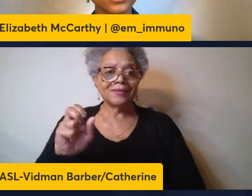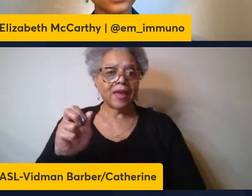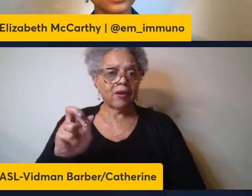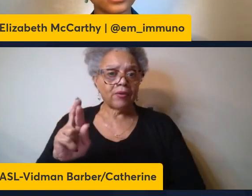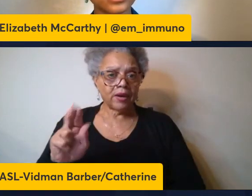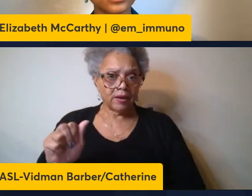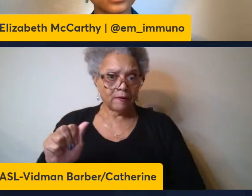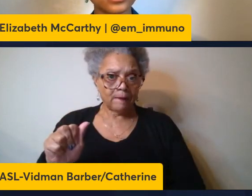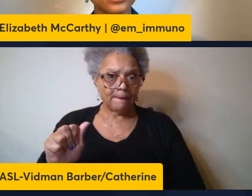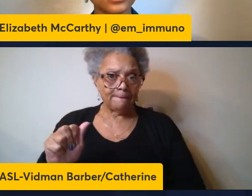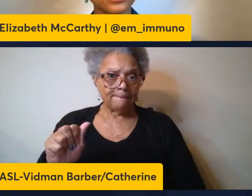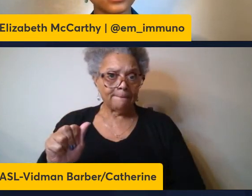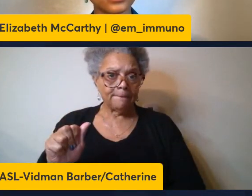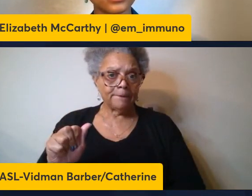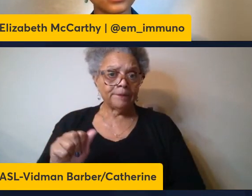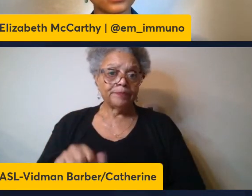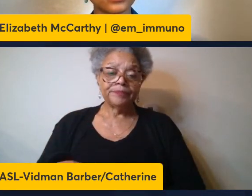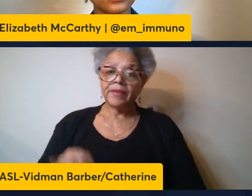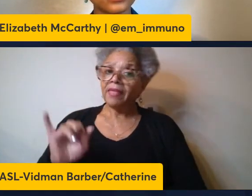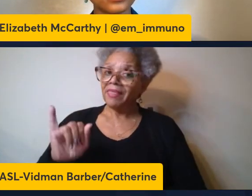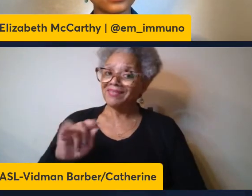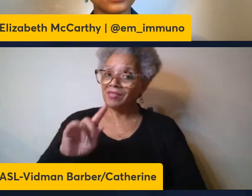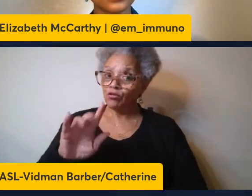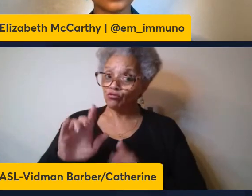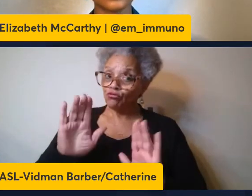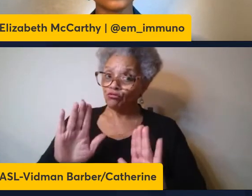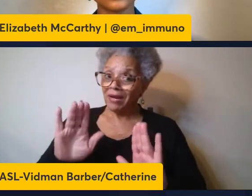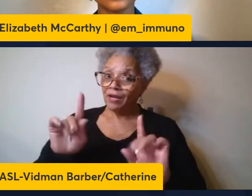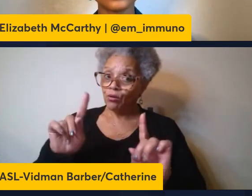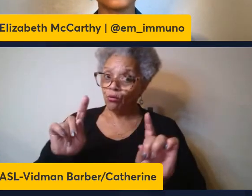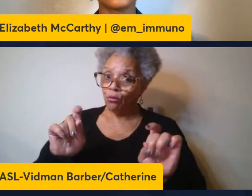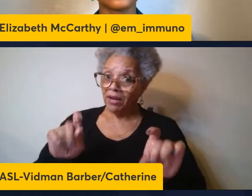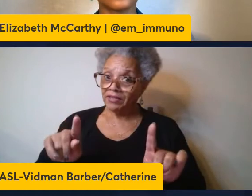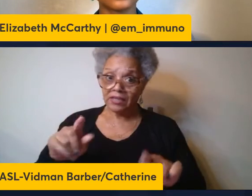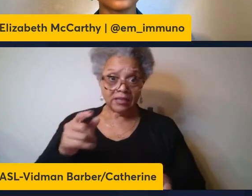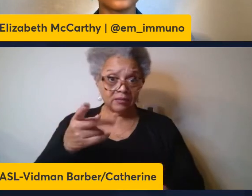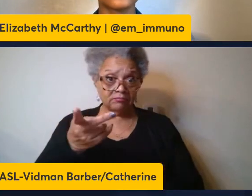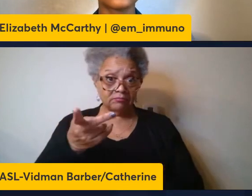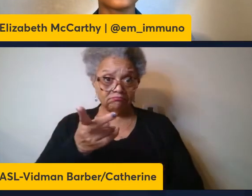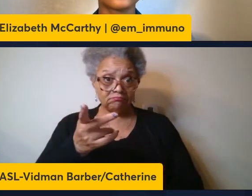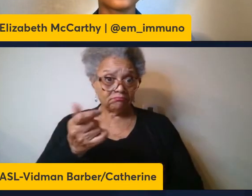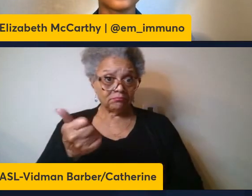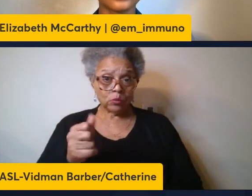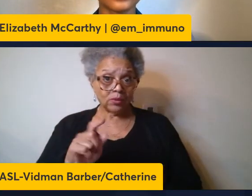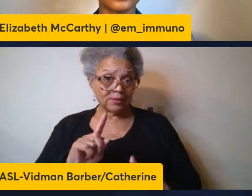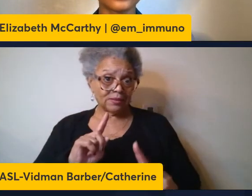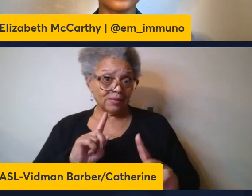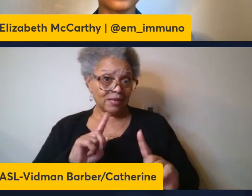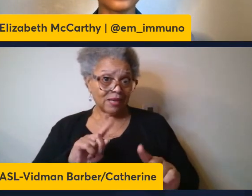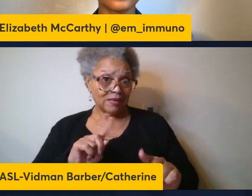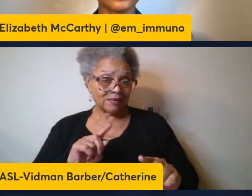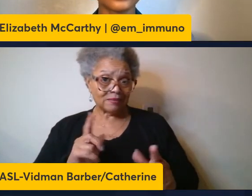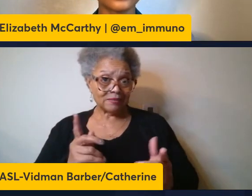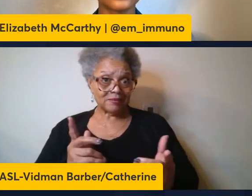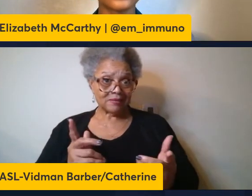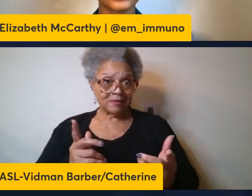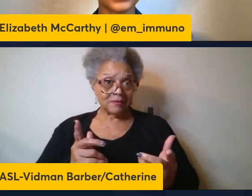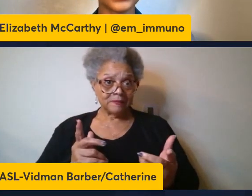That's a great question. Anyone wants to get started on that?